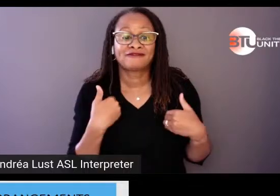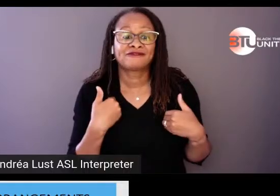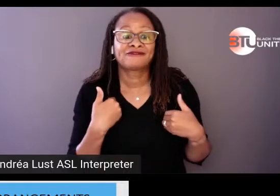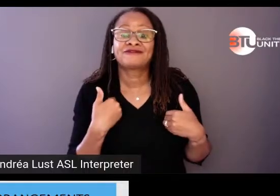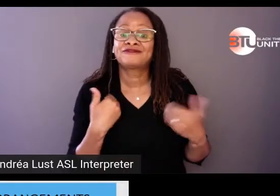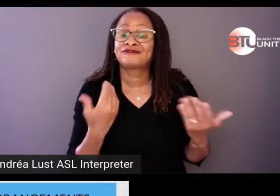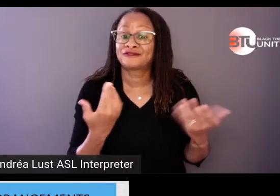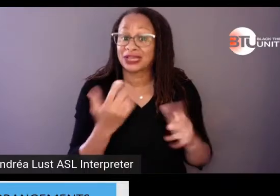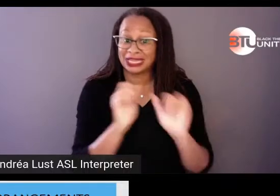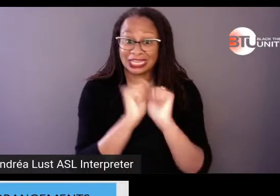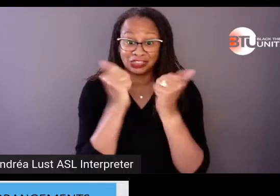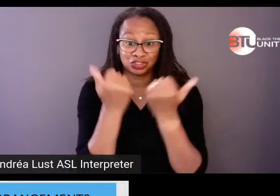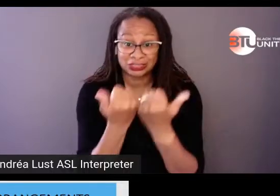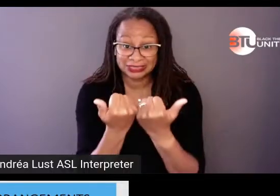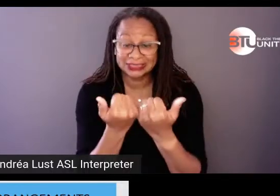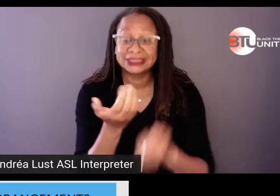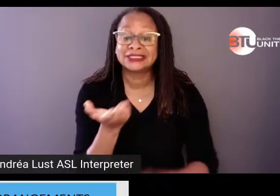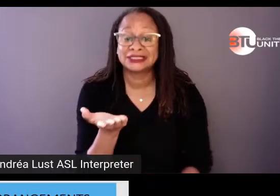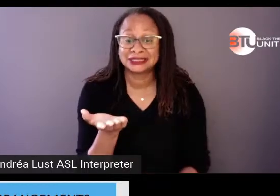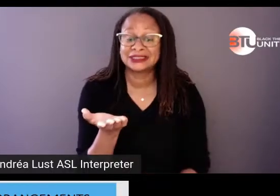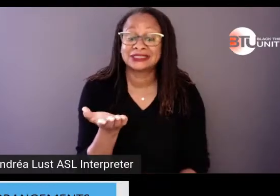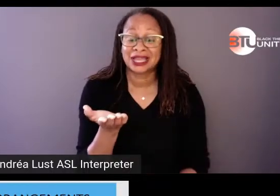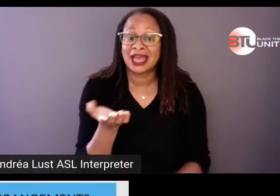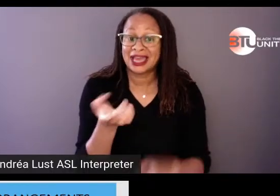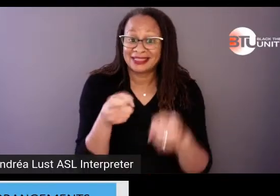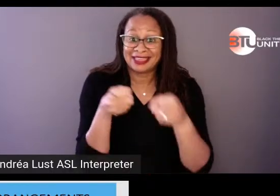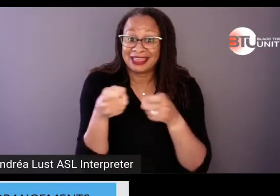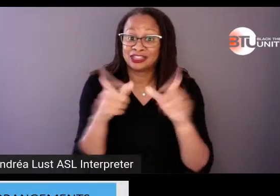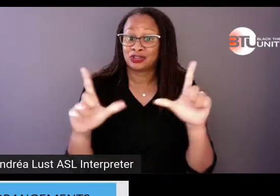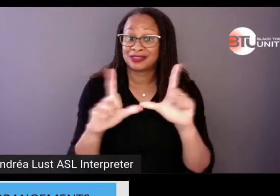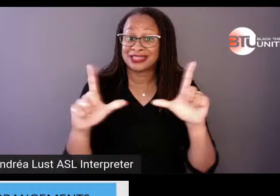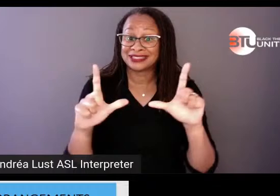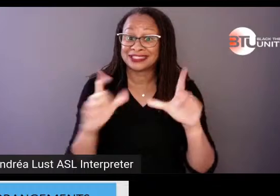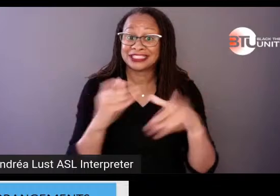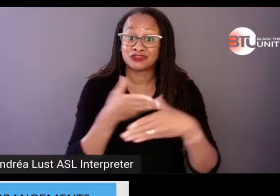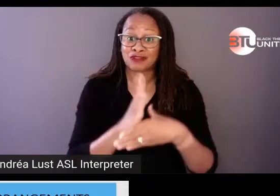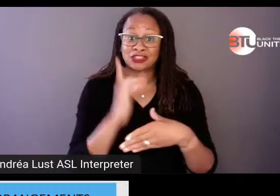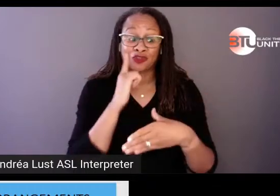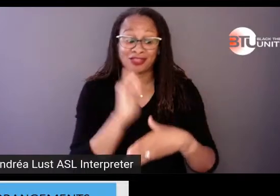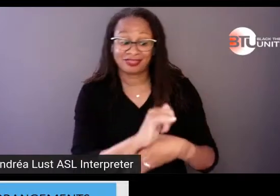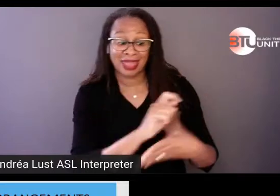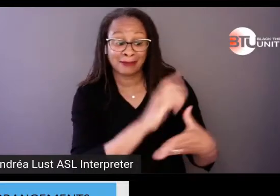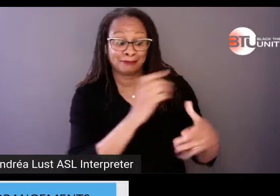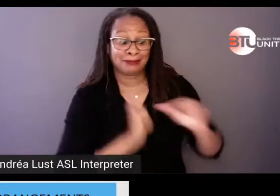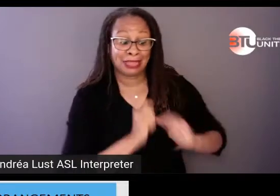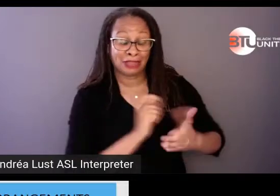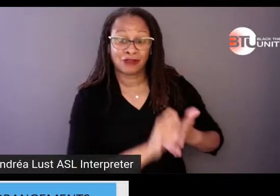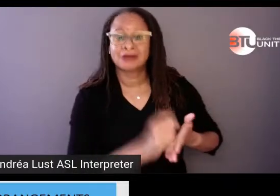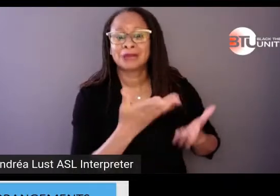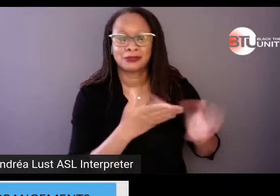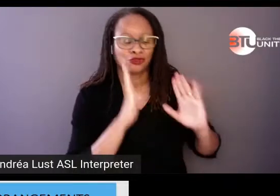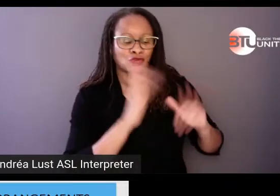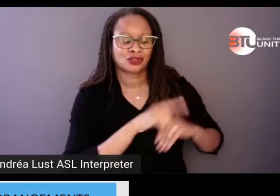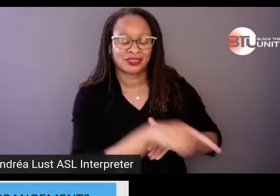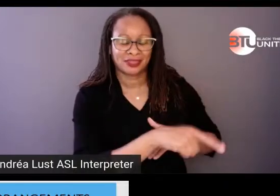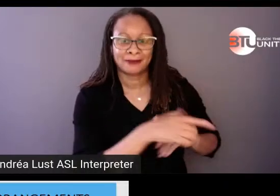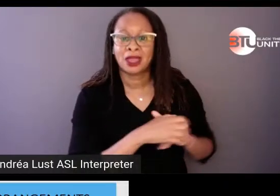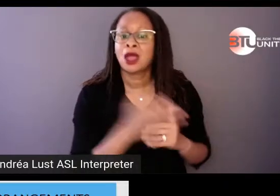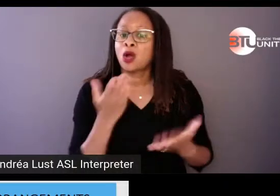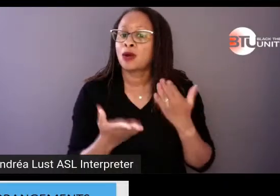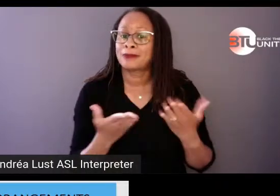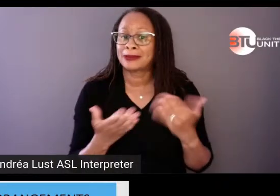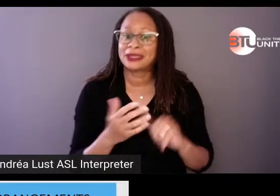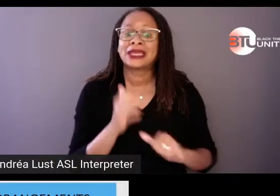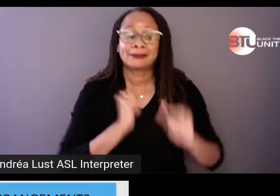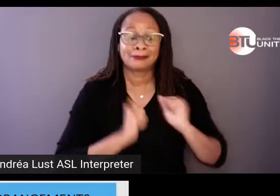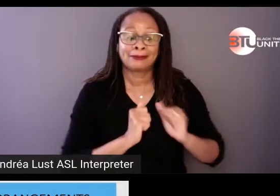one of the agencies that handles licensing rights for that playwright, you might deal with them. Or you may be dealing with the